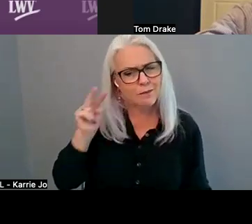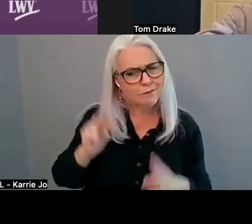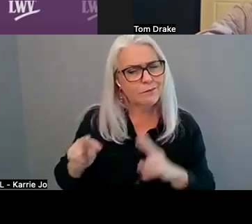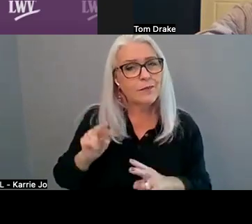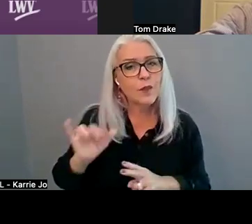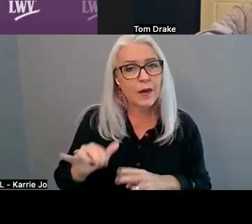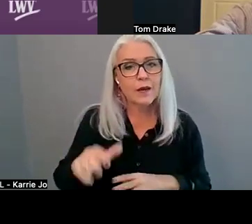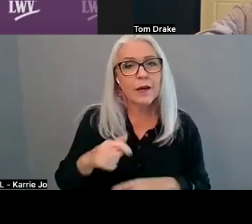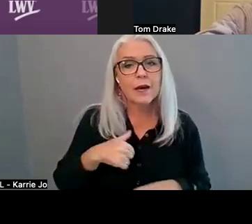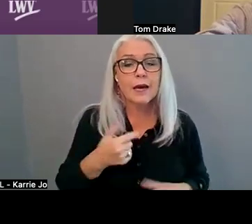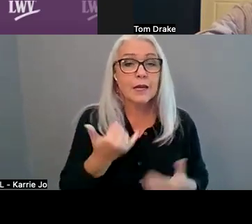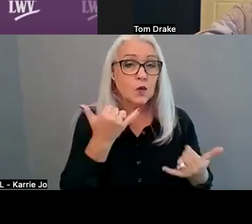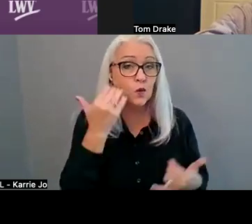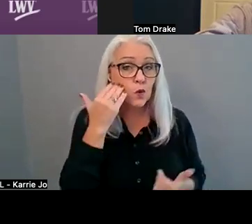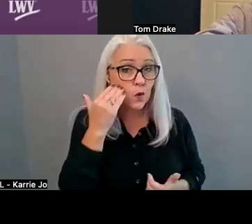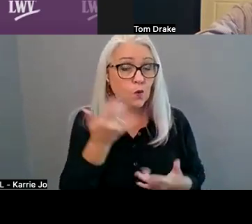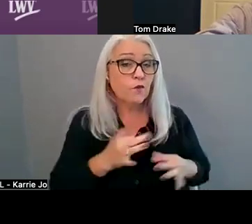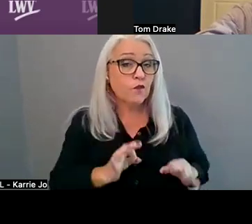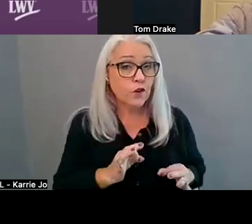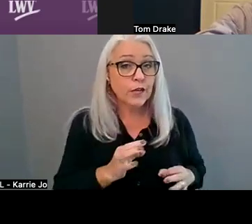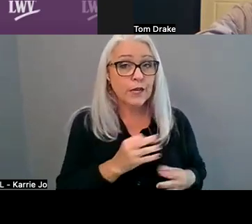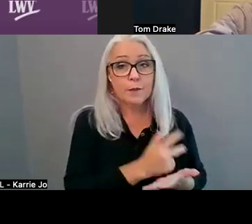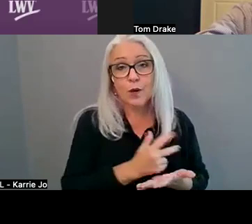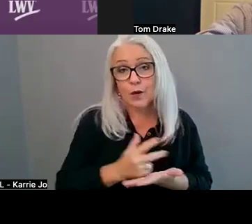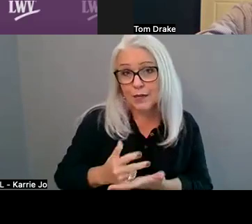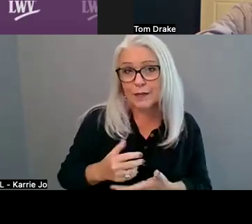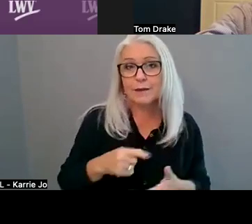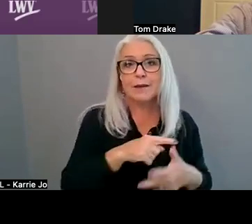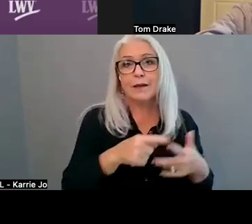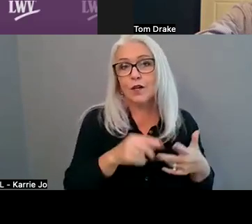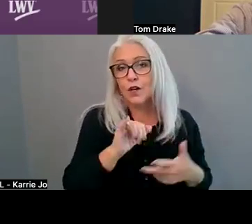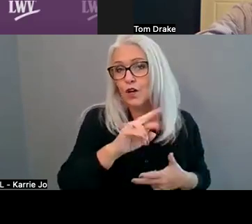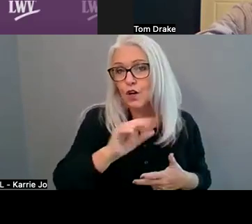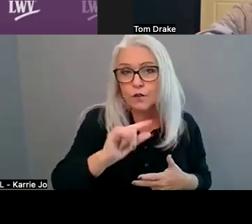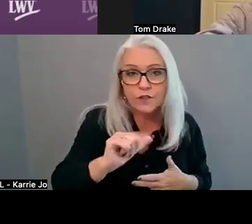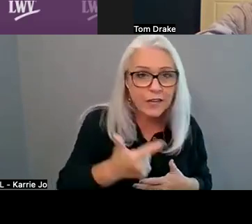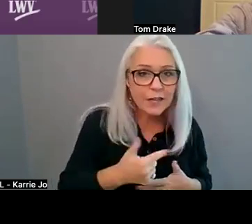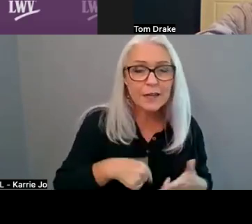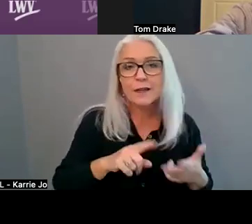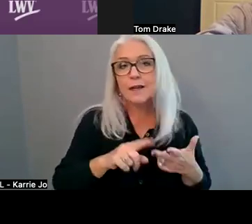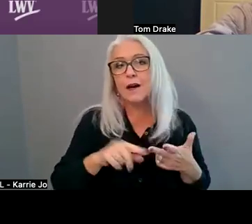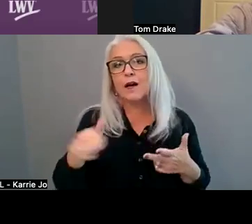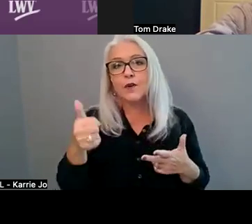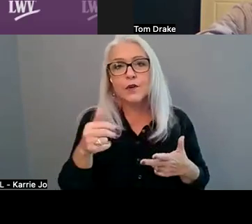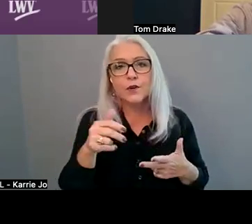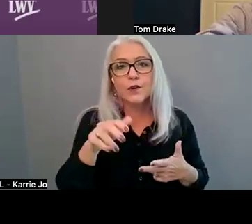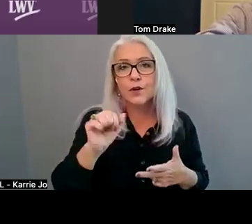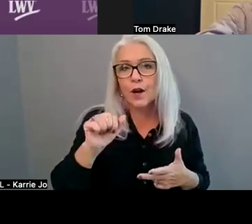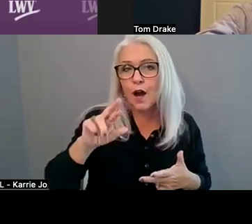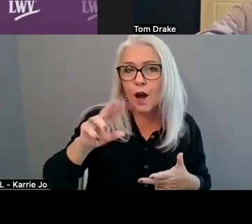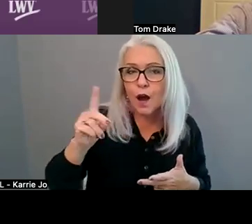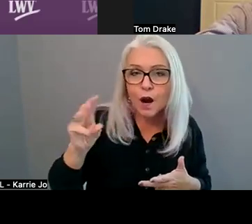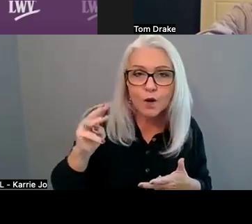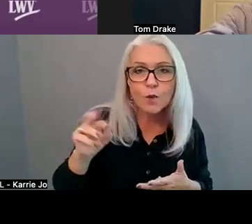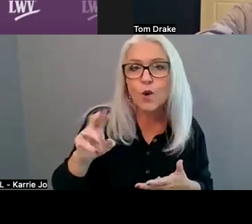recently made free parking in their downtown. The village of Irvington has been free in the downtown as long as I can remember, even as a child